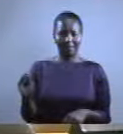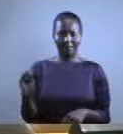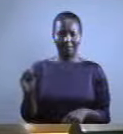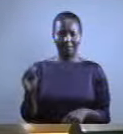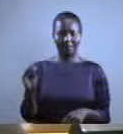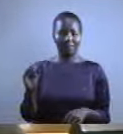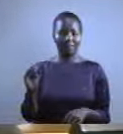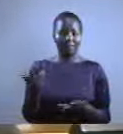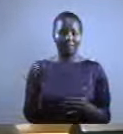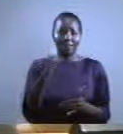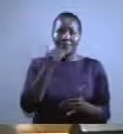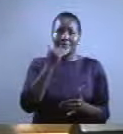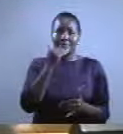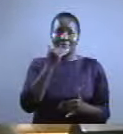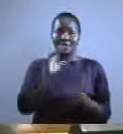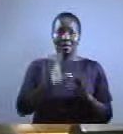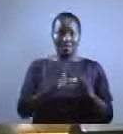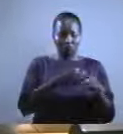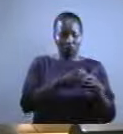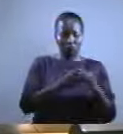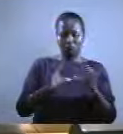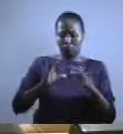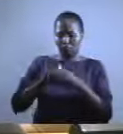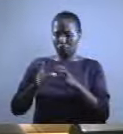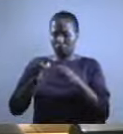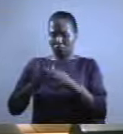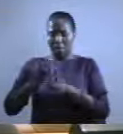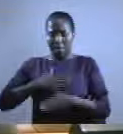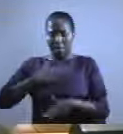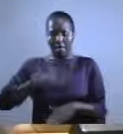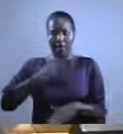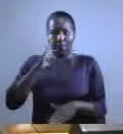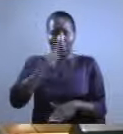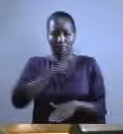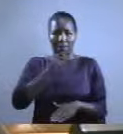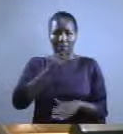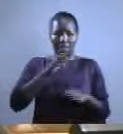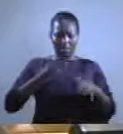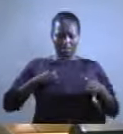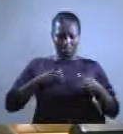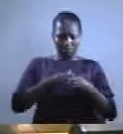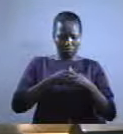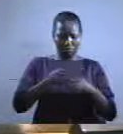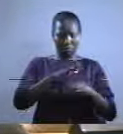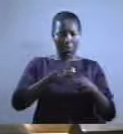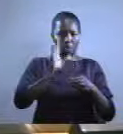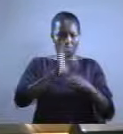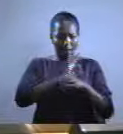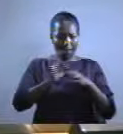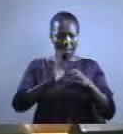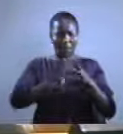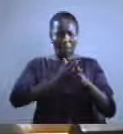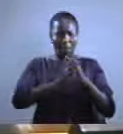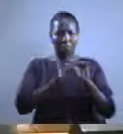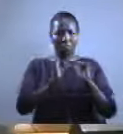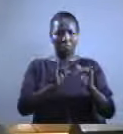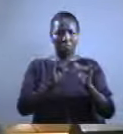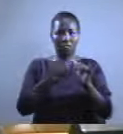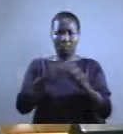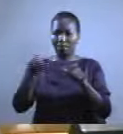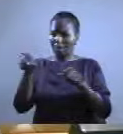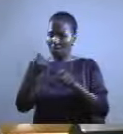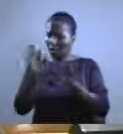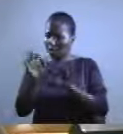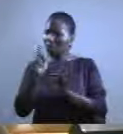any disgruntled groups of people can simply gather together a mob, exploiting genuine citizens'